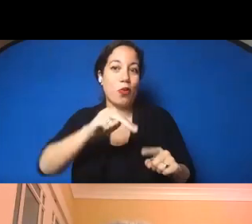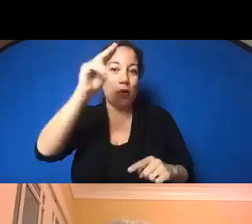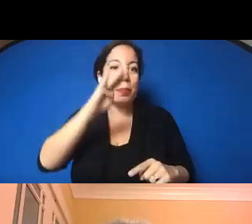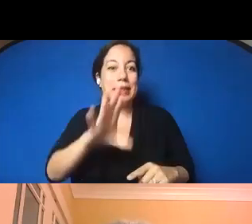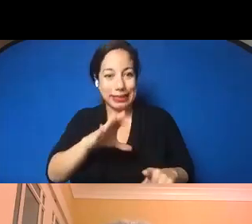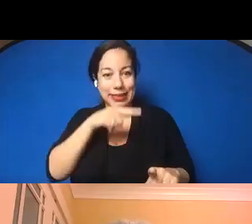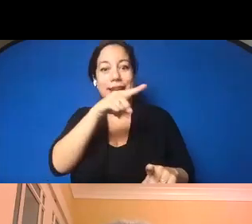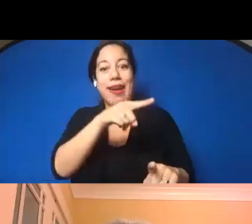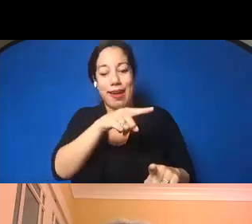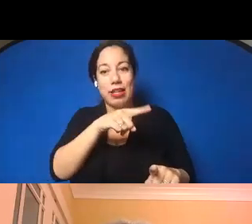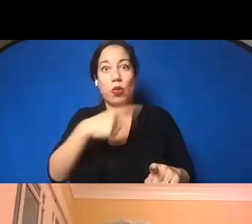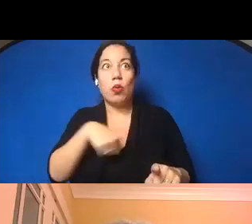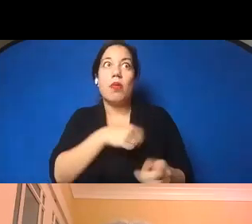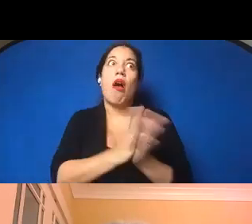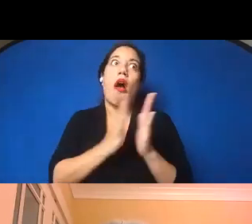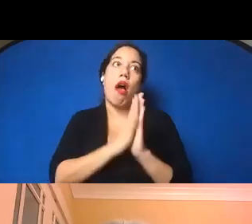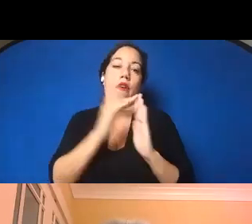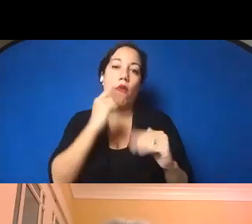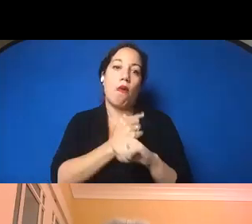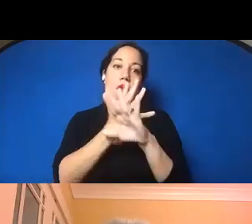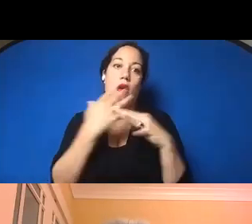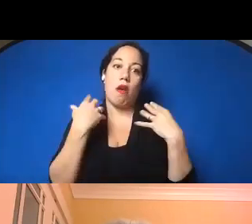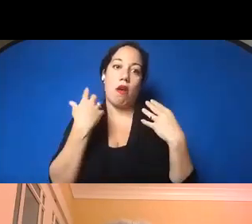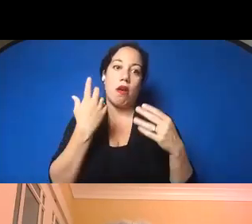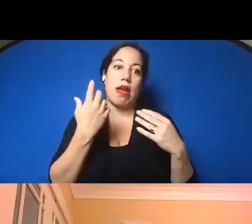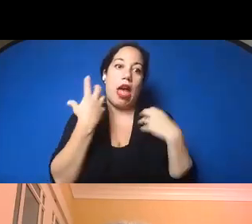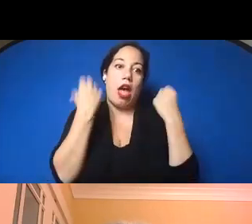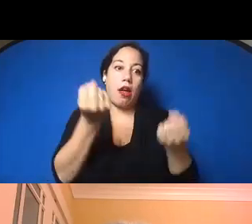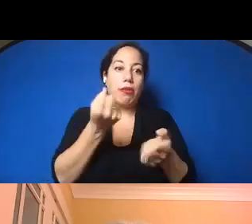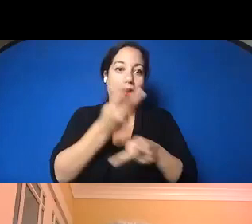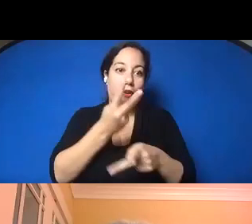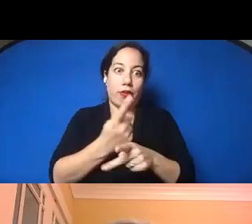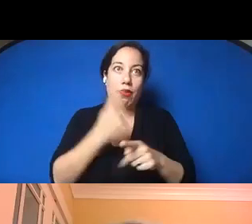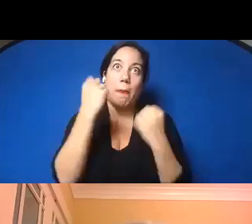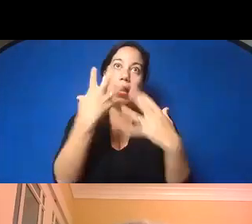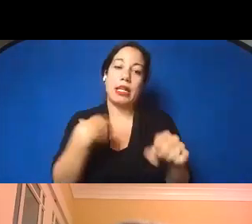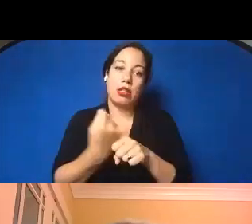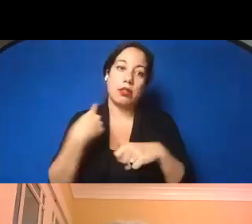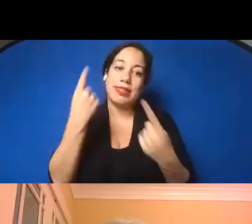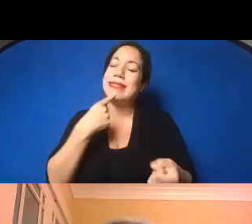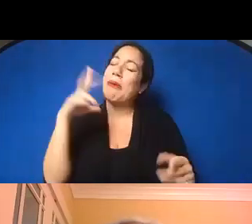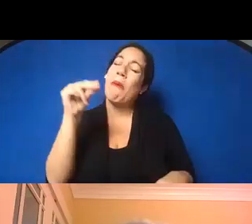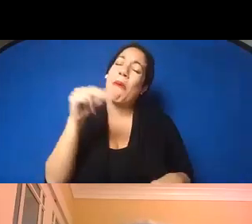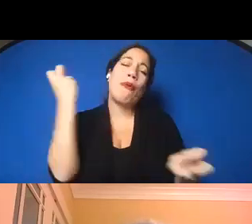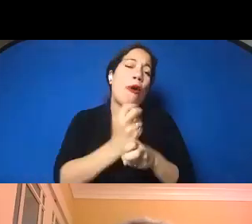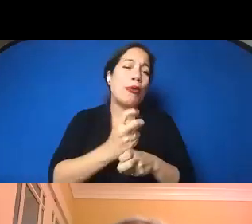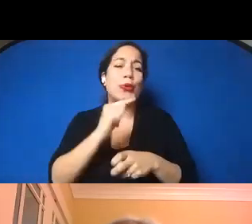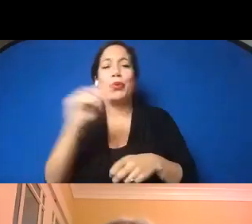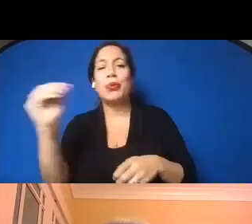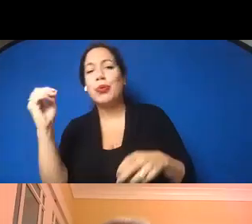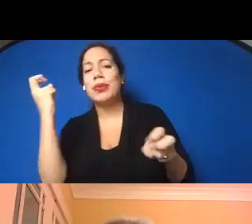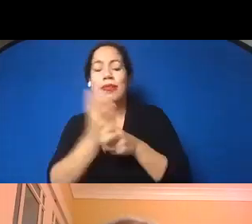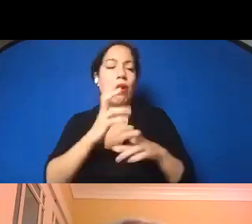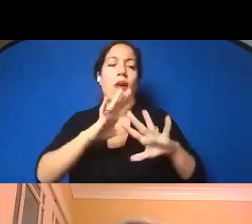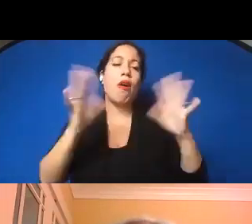been asking for telehealth for many, many years, and they always said it was too hard, too difficult, too expensive,